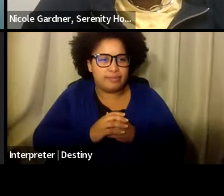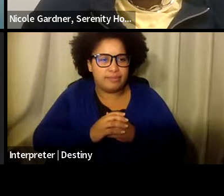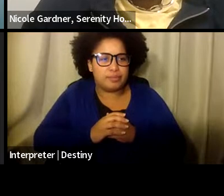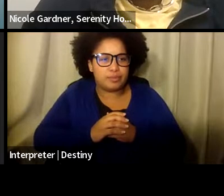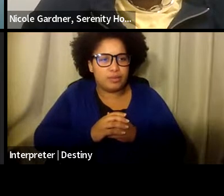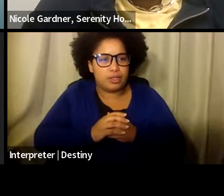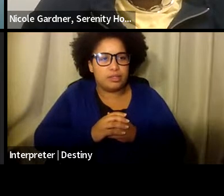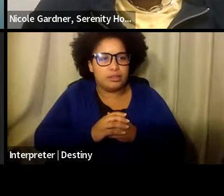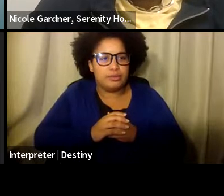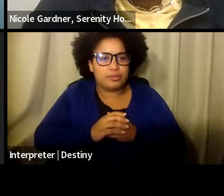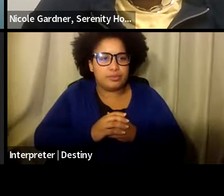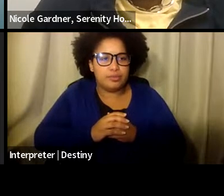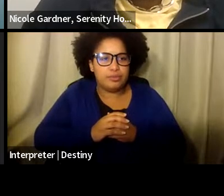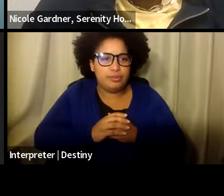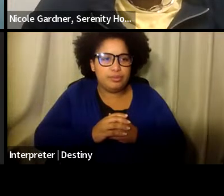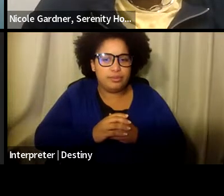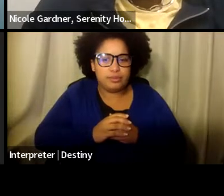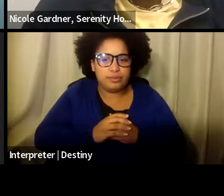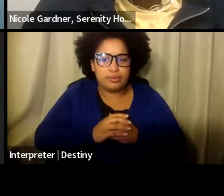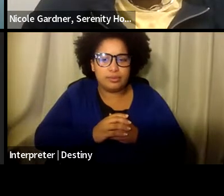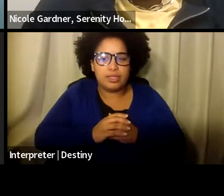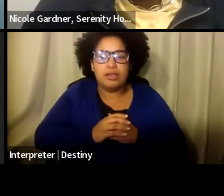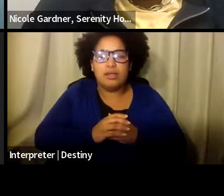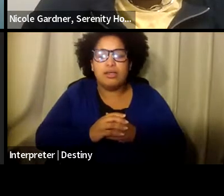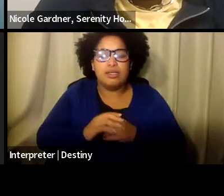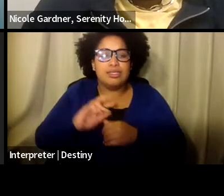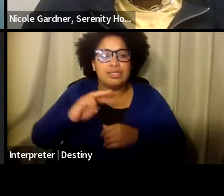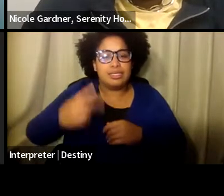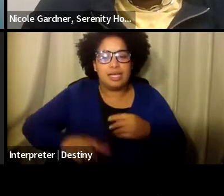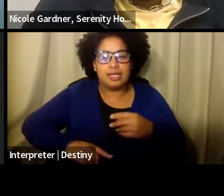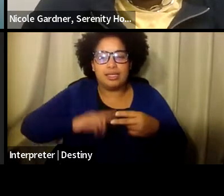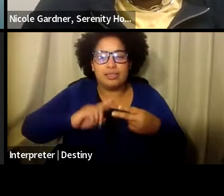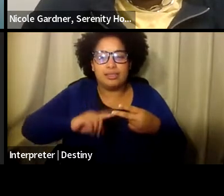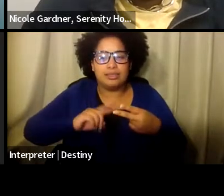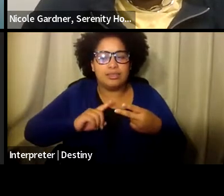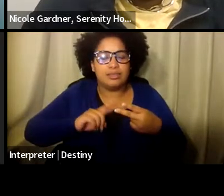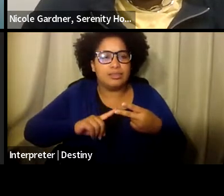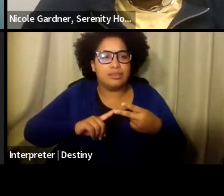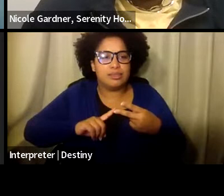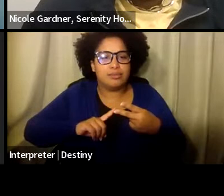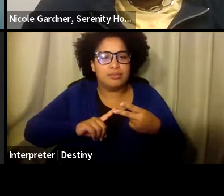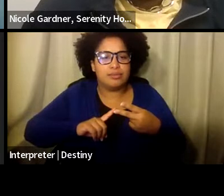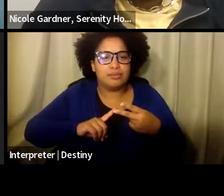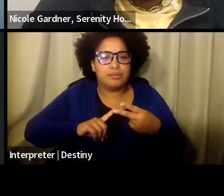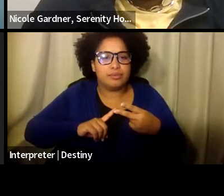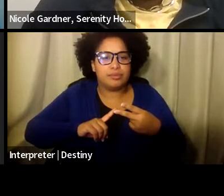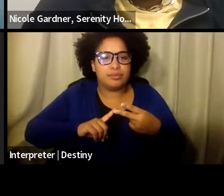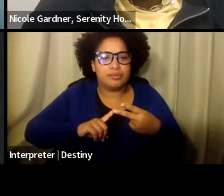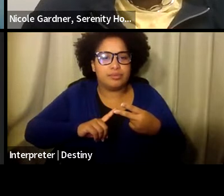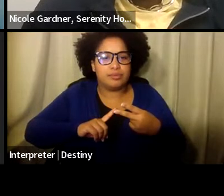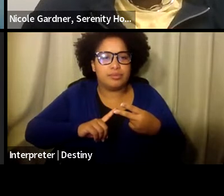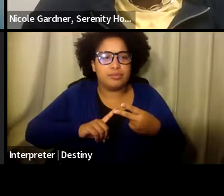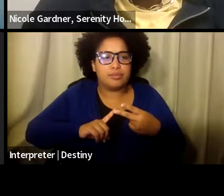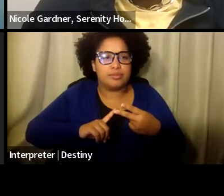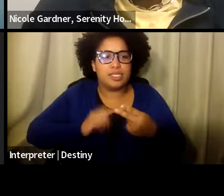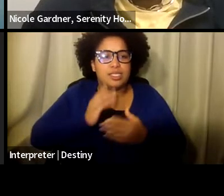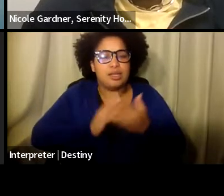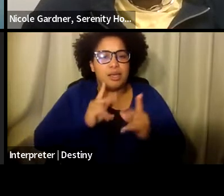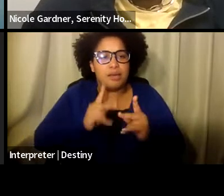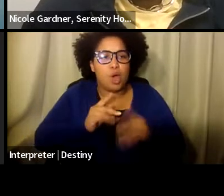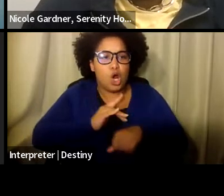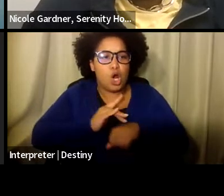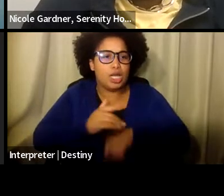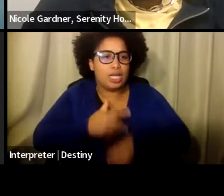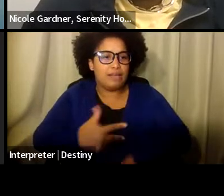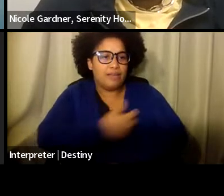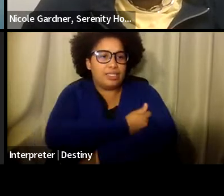during this time. And then the second piece is that, one of the reasons why people were getting vaccinated early